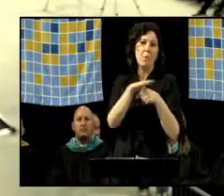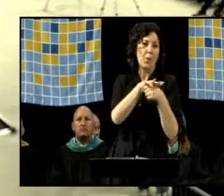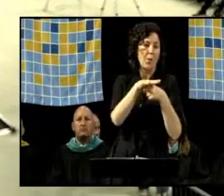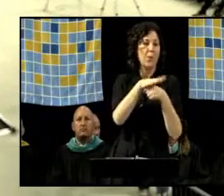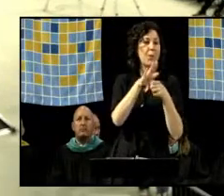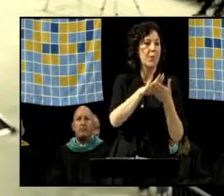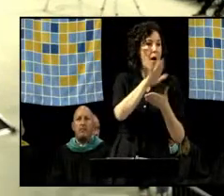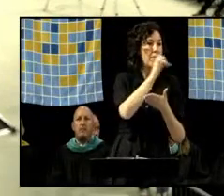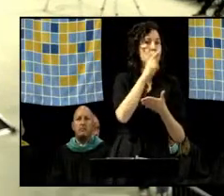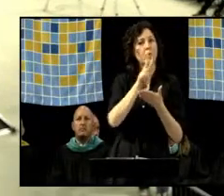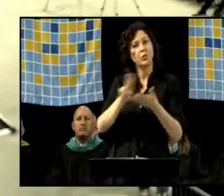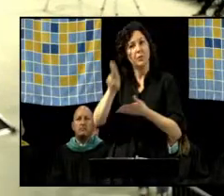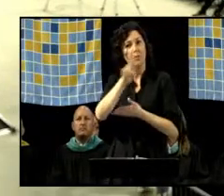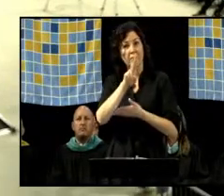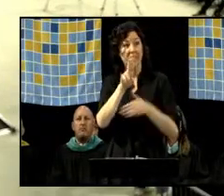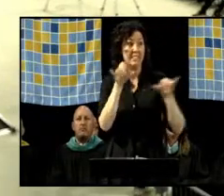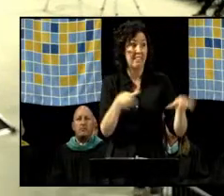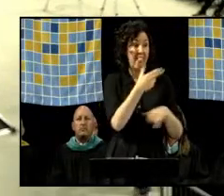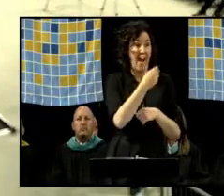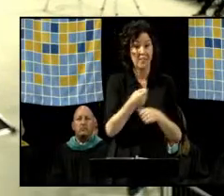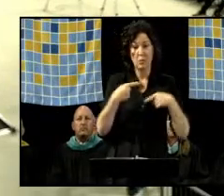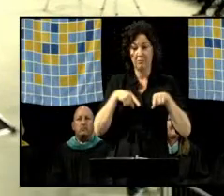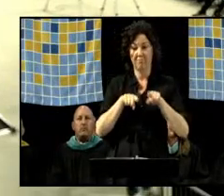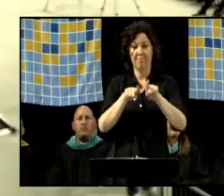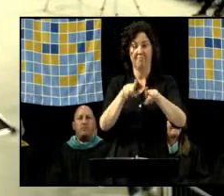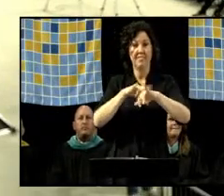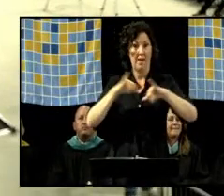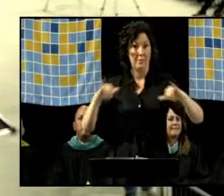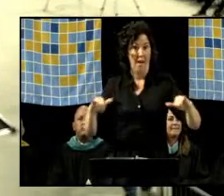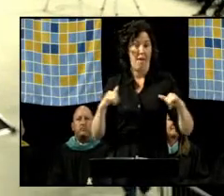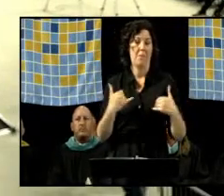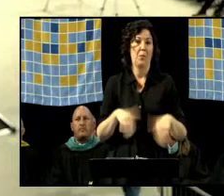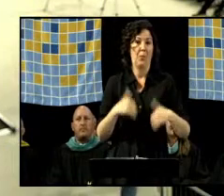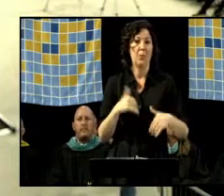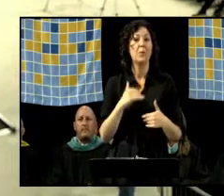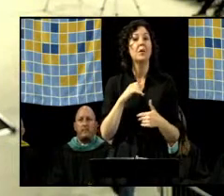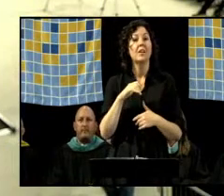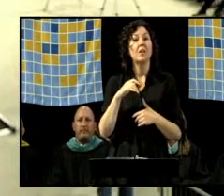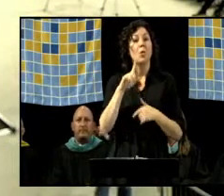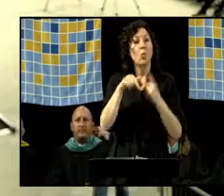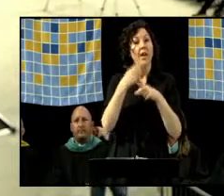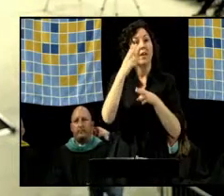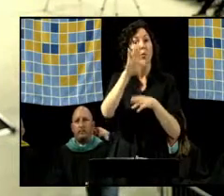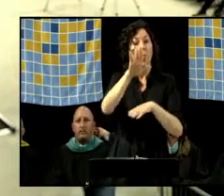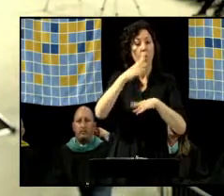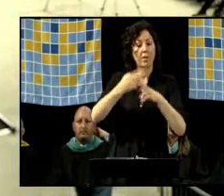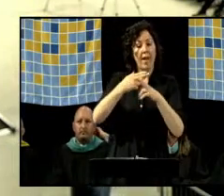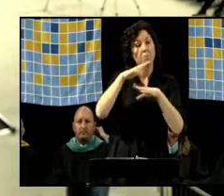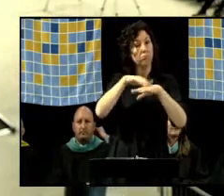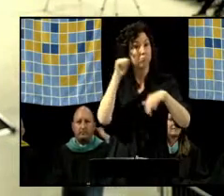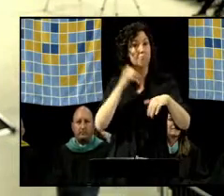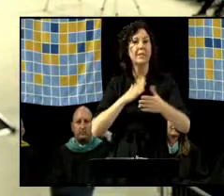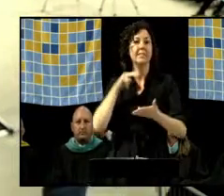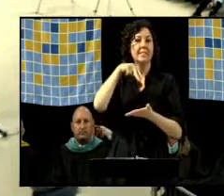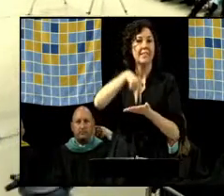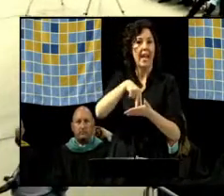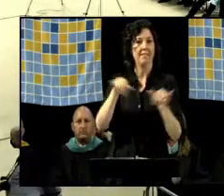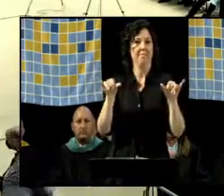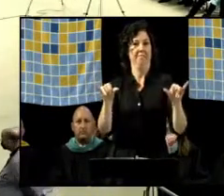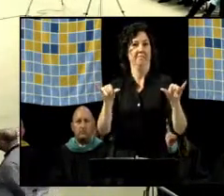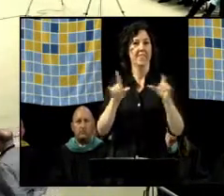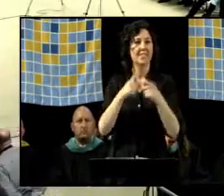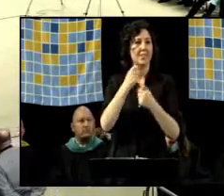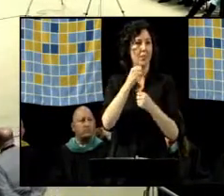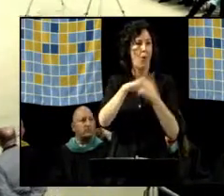or university while still in high school. Early college recipients, please stand as your name is called and remain standing until all have